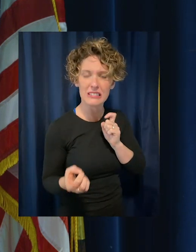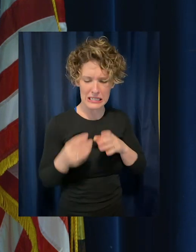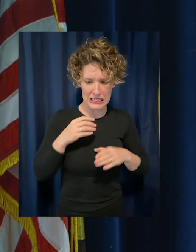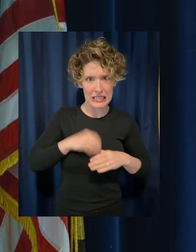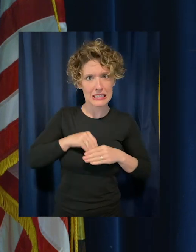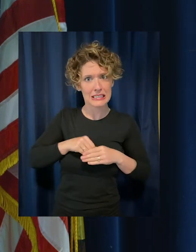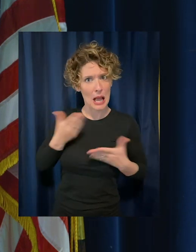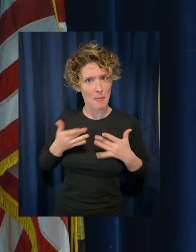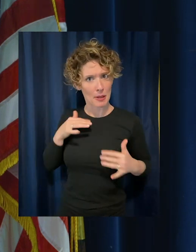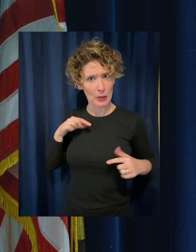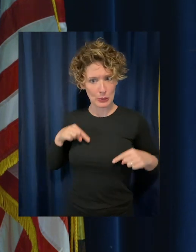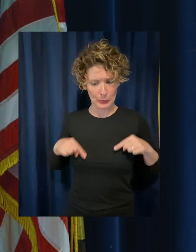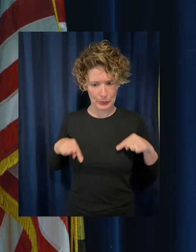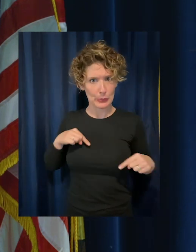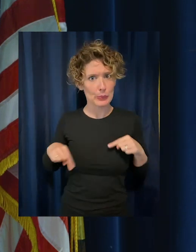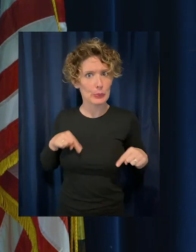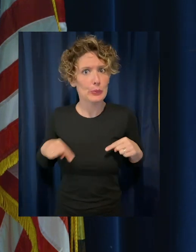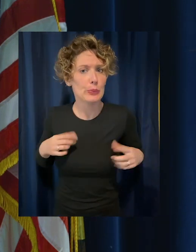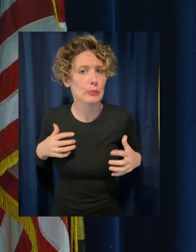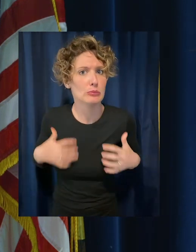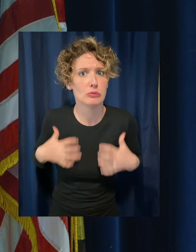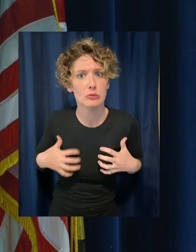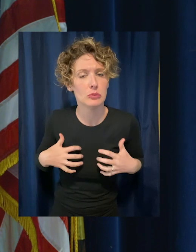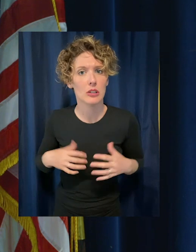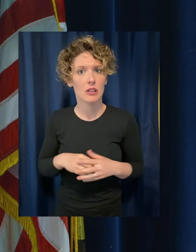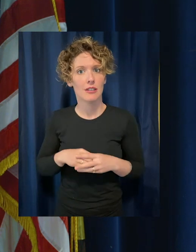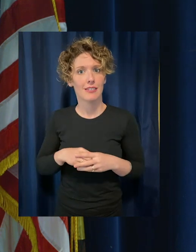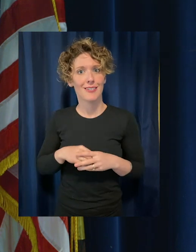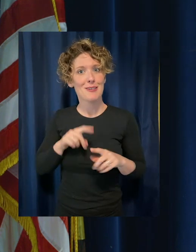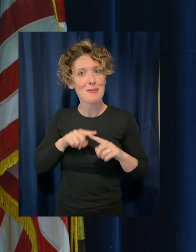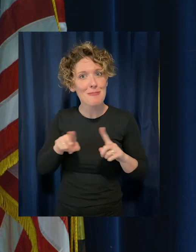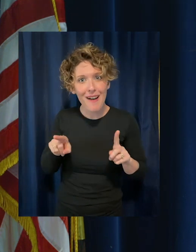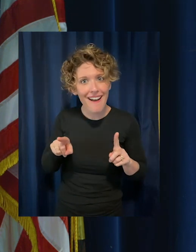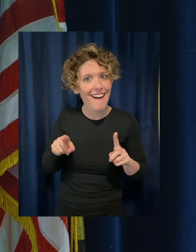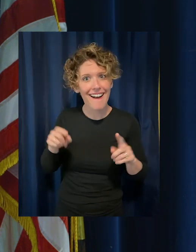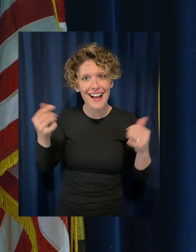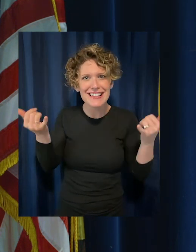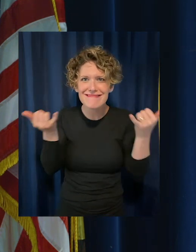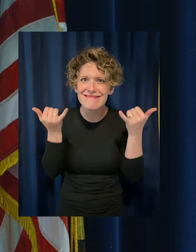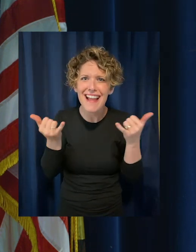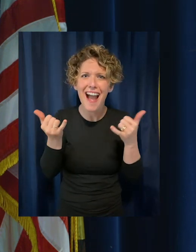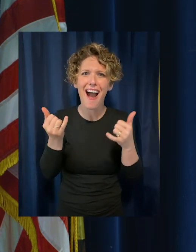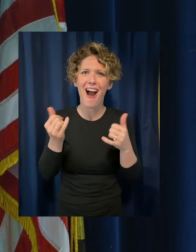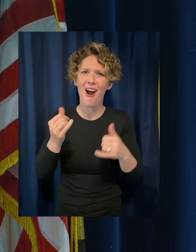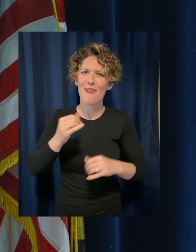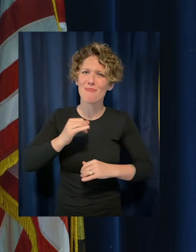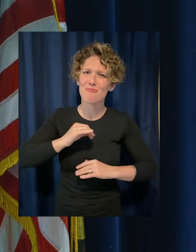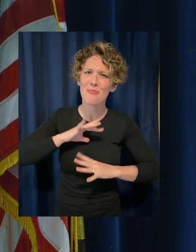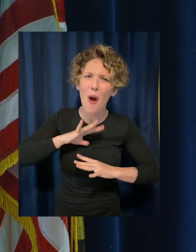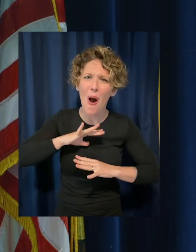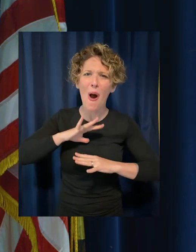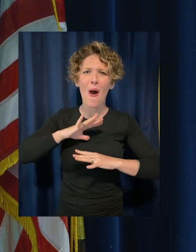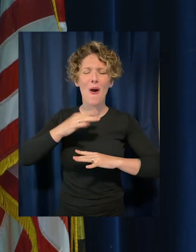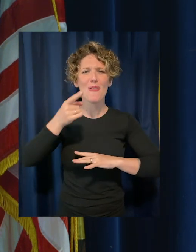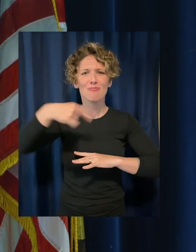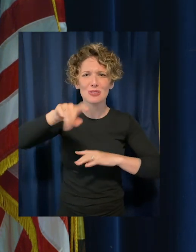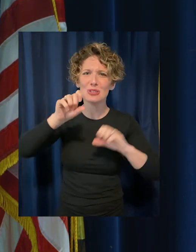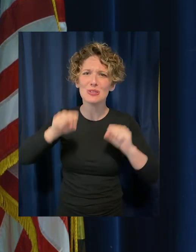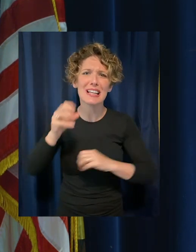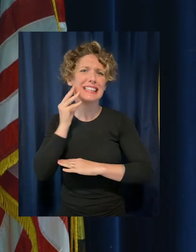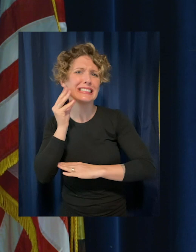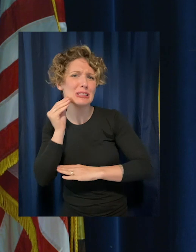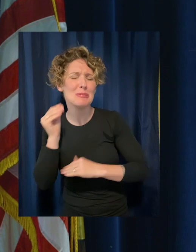exhilarating time for being young and adjusting to adult life, and a time of making lots of choices and having adventures.